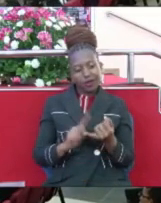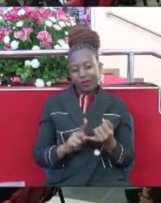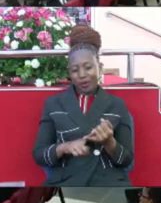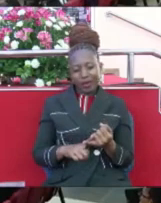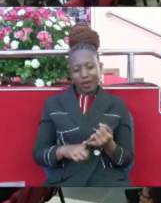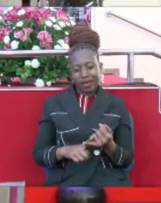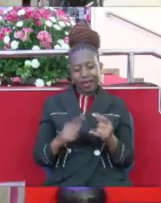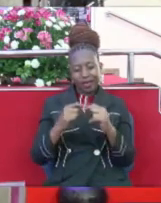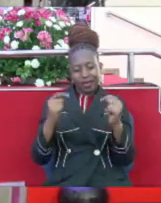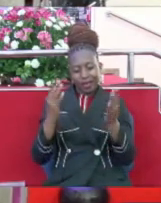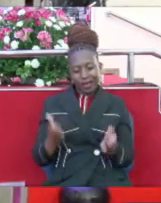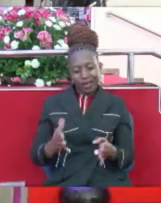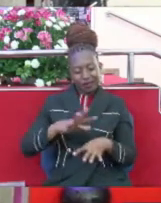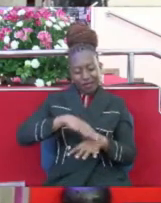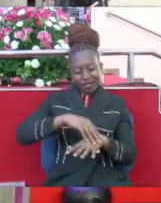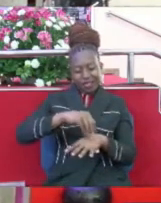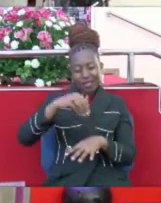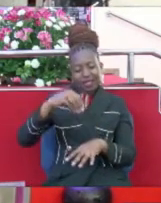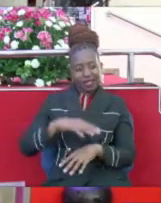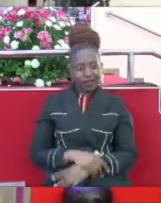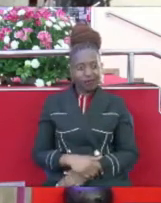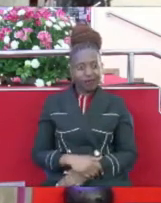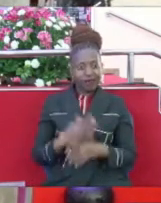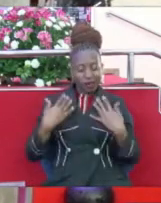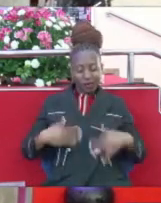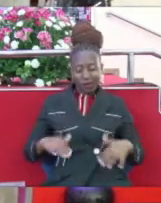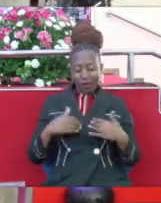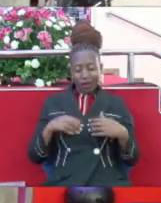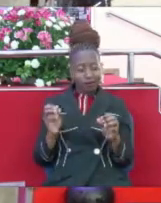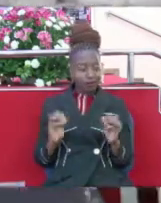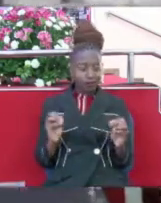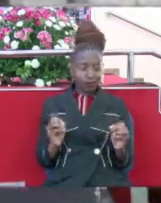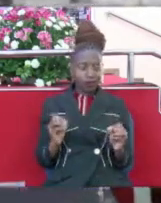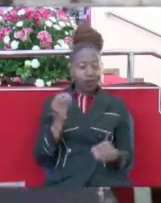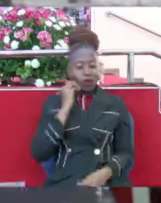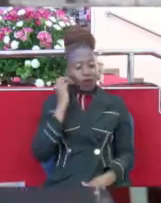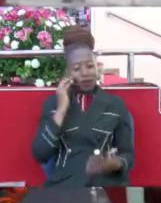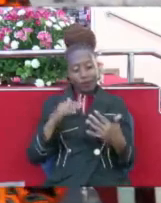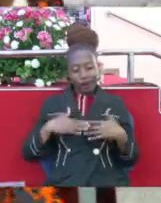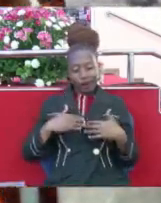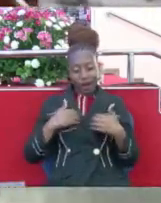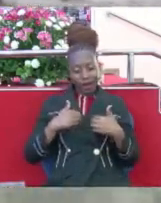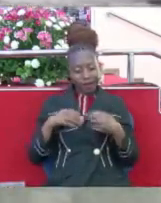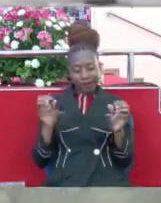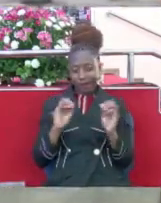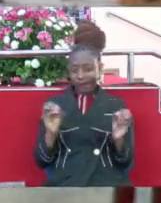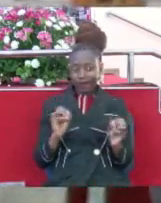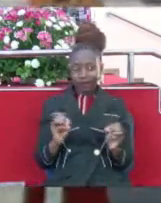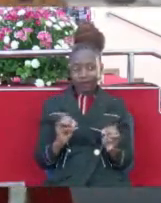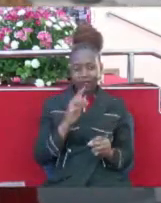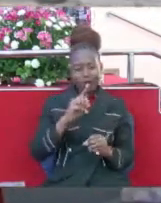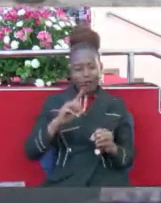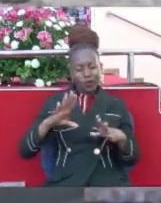Kwa hivyo huyu adui ambaye anajaribu kuangamiza sasa. Number 2 he does not have a home. Na kwamba hana makao. How can you allow a